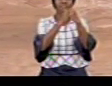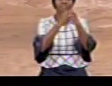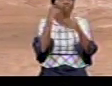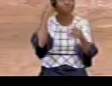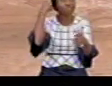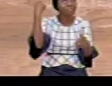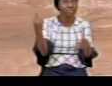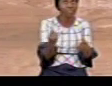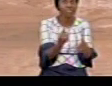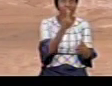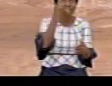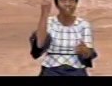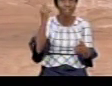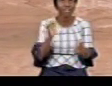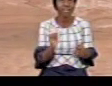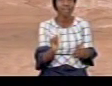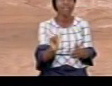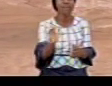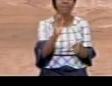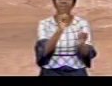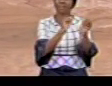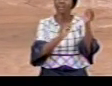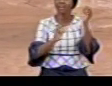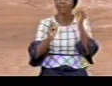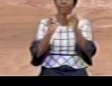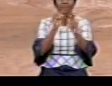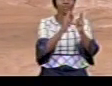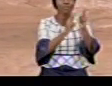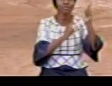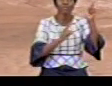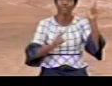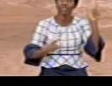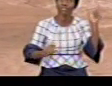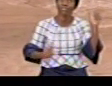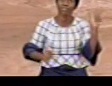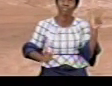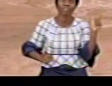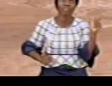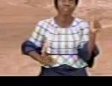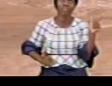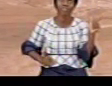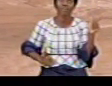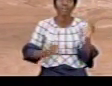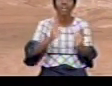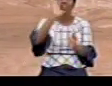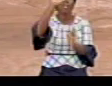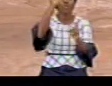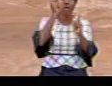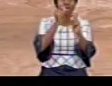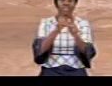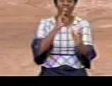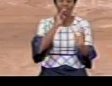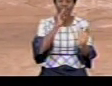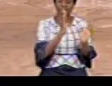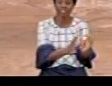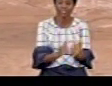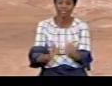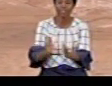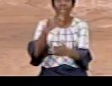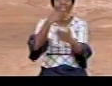heaven and ever oh lord thy word is